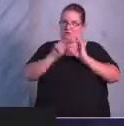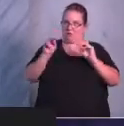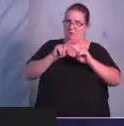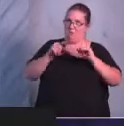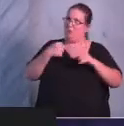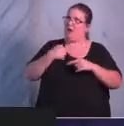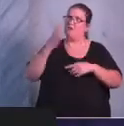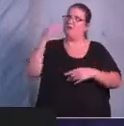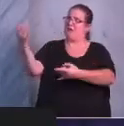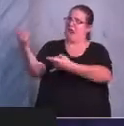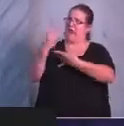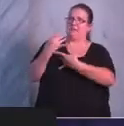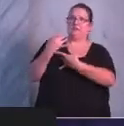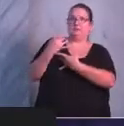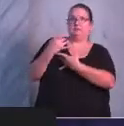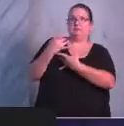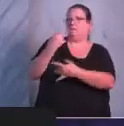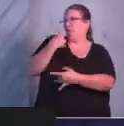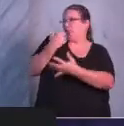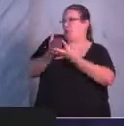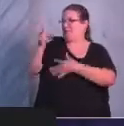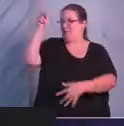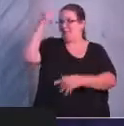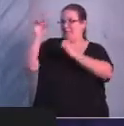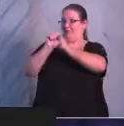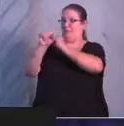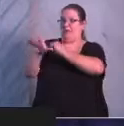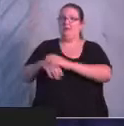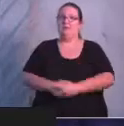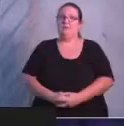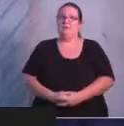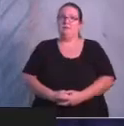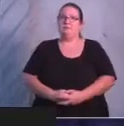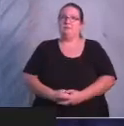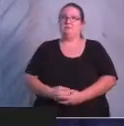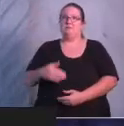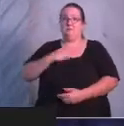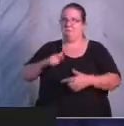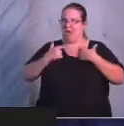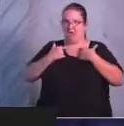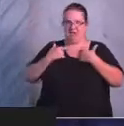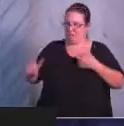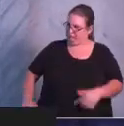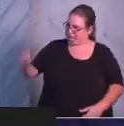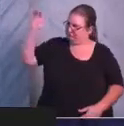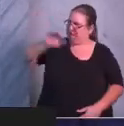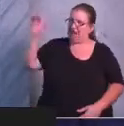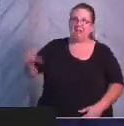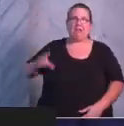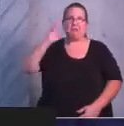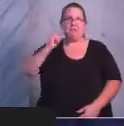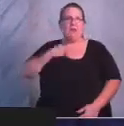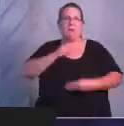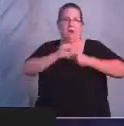hate directed towards me just through this political campaign my whole life. I've never experienced that because I'm always a very kind,